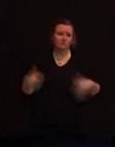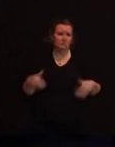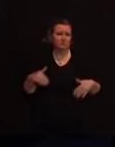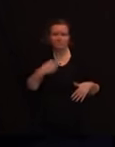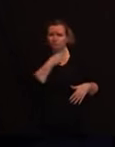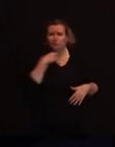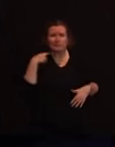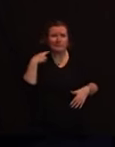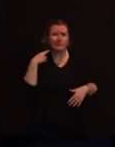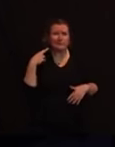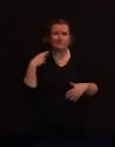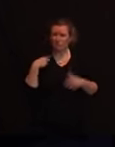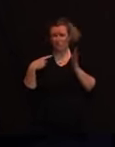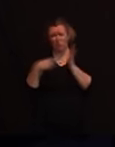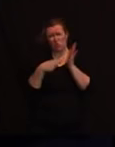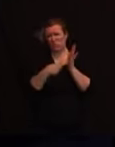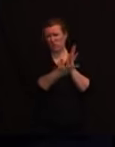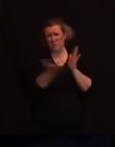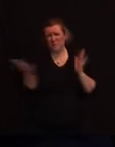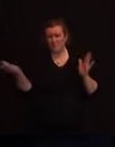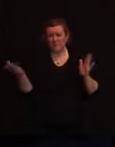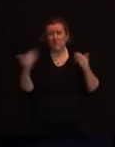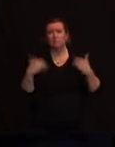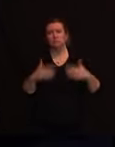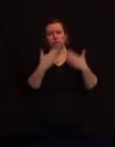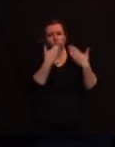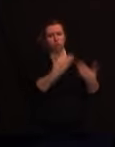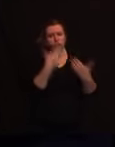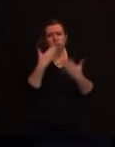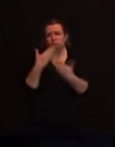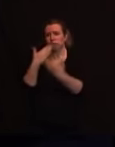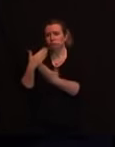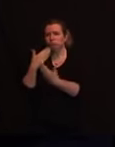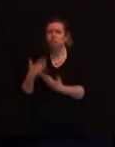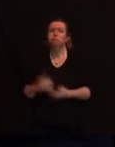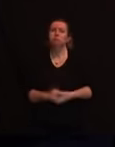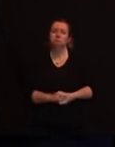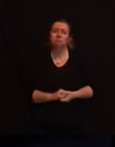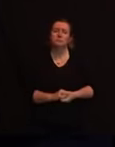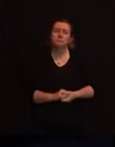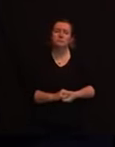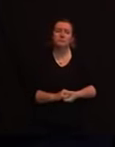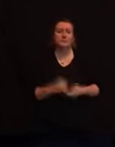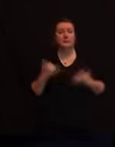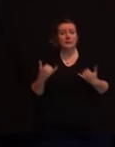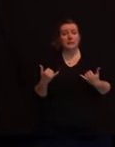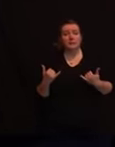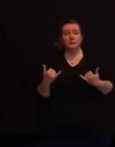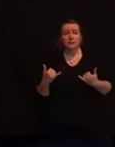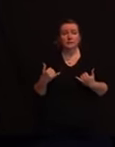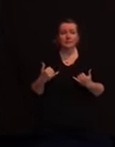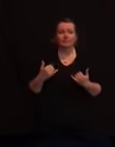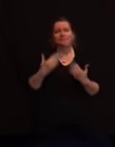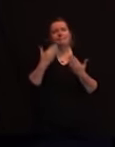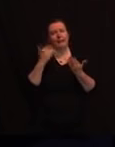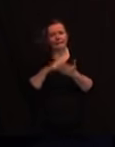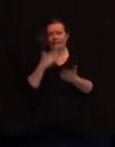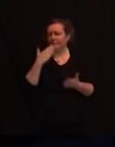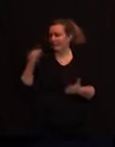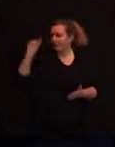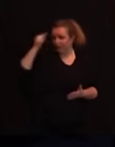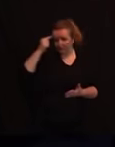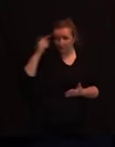of gratitude in our efforts to put this crisis to an end. And I want to end by just thanking once again Governor Murphy and